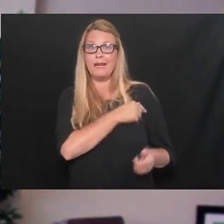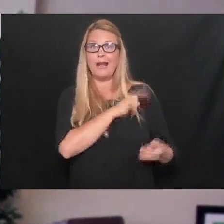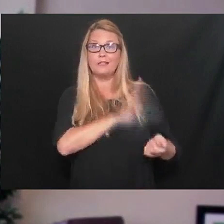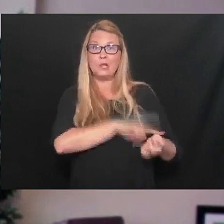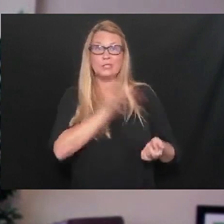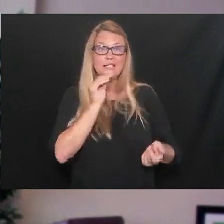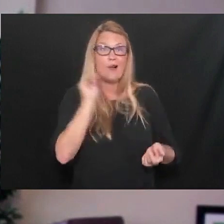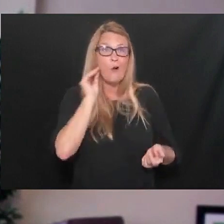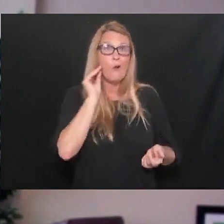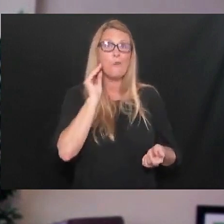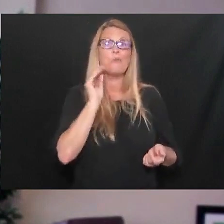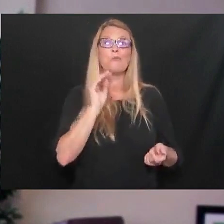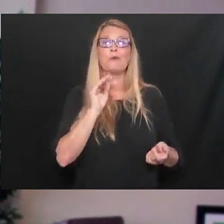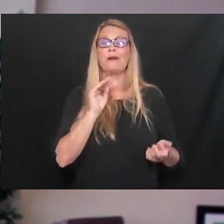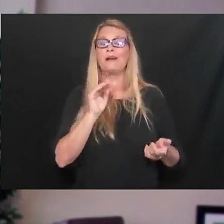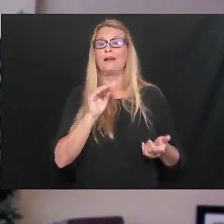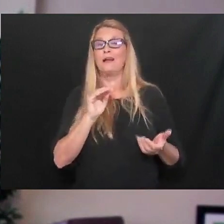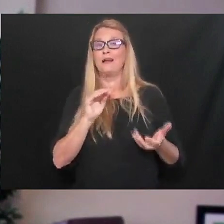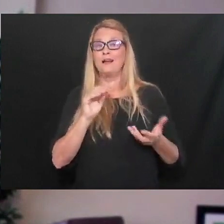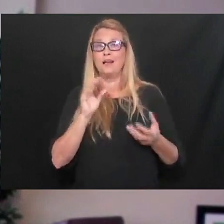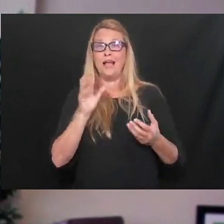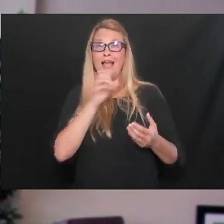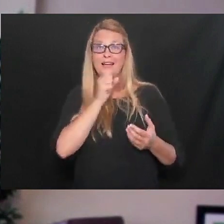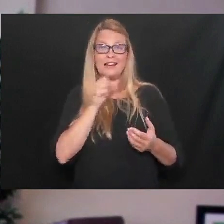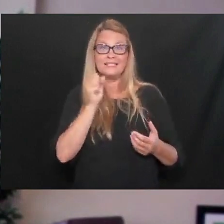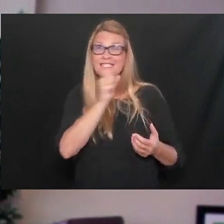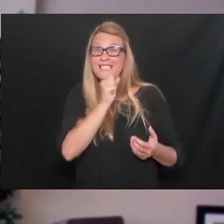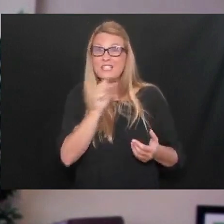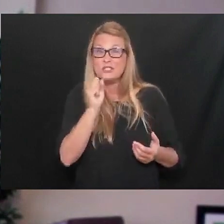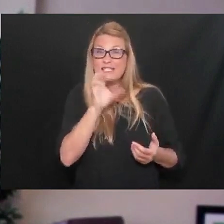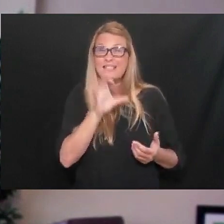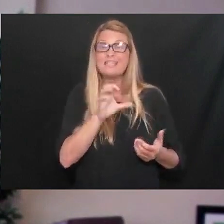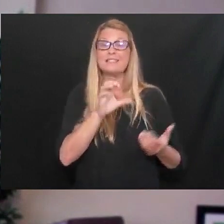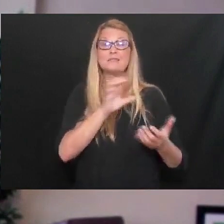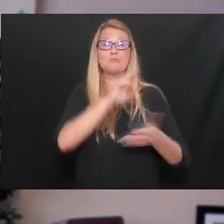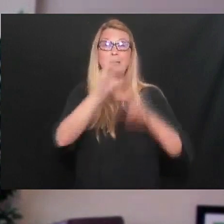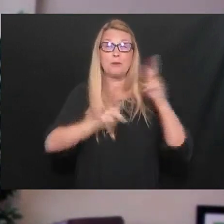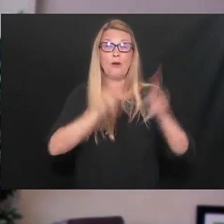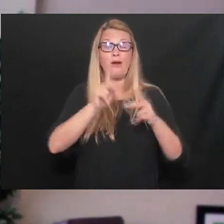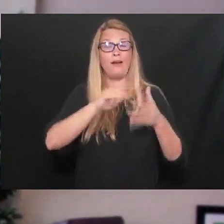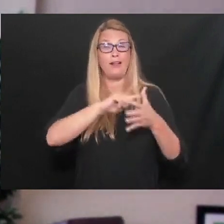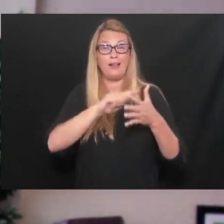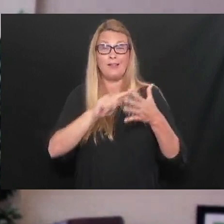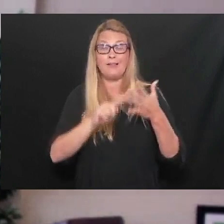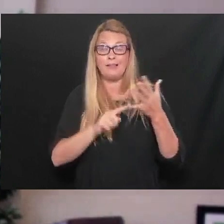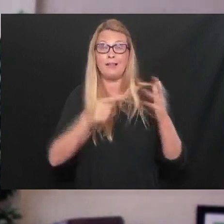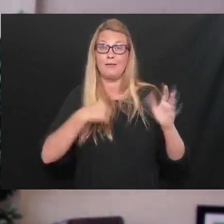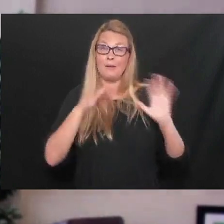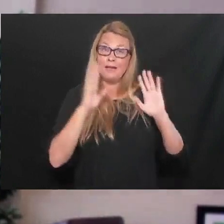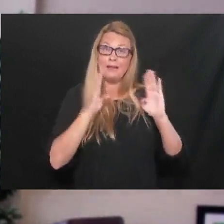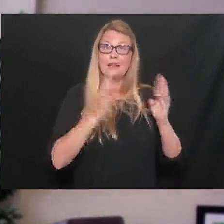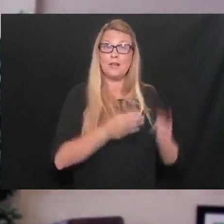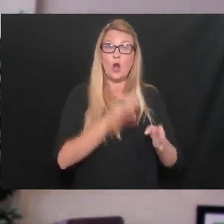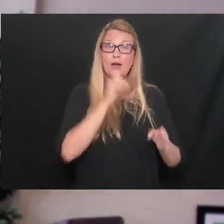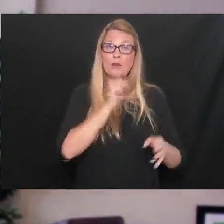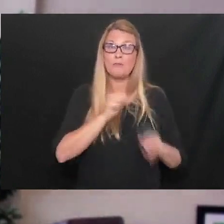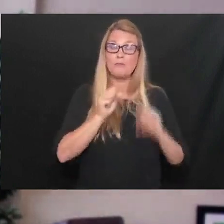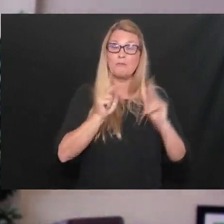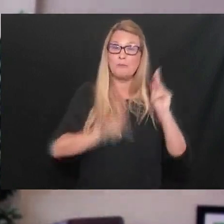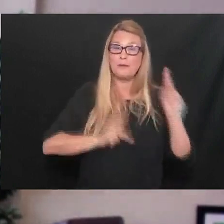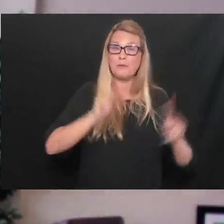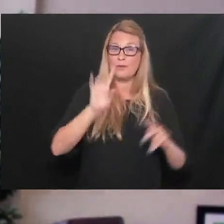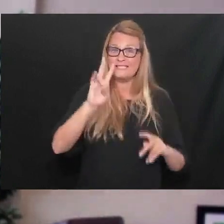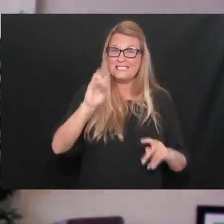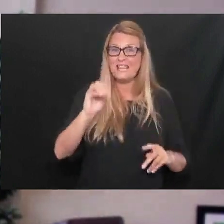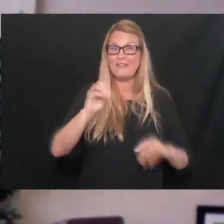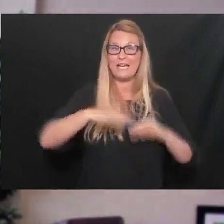the first, if not the first, to immunize our elders, as we really targeted those people over 70 years old and then over 50